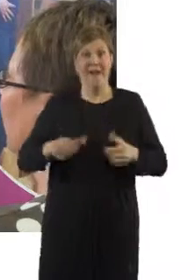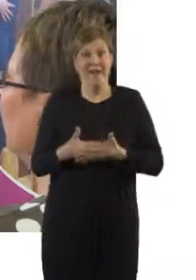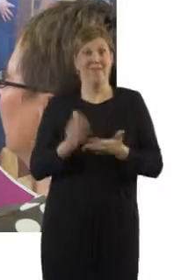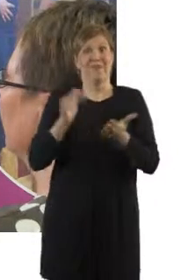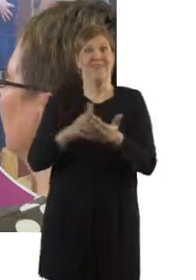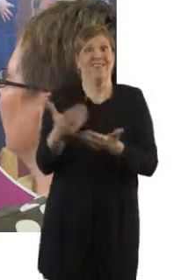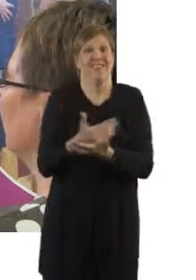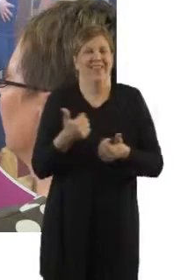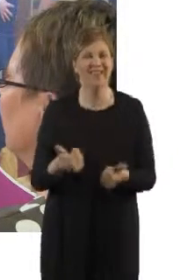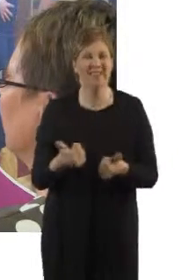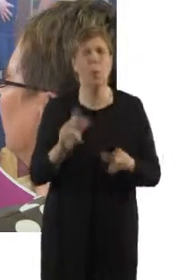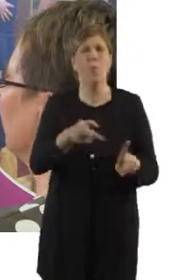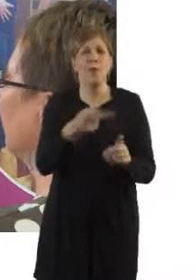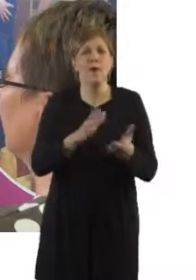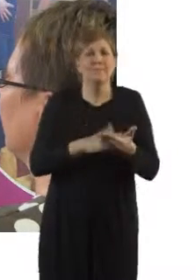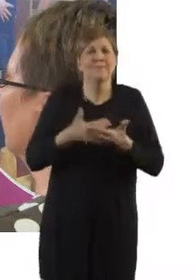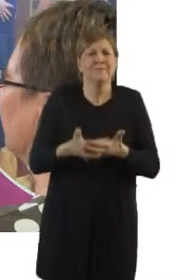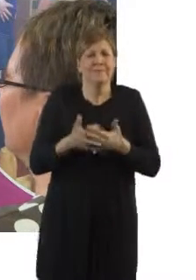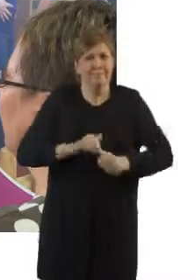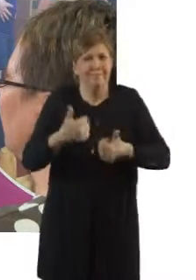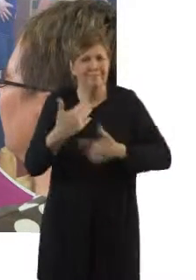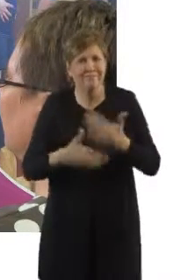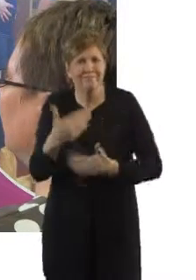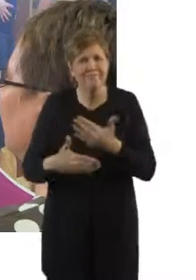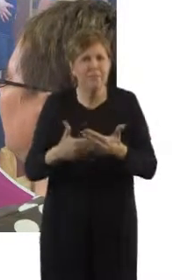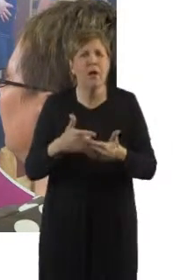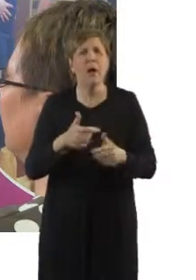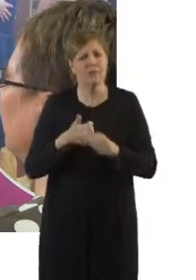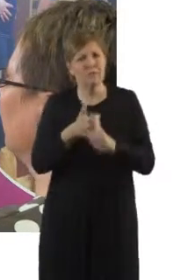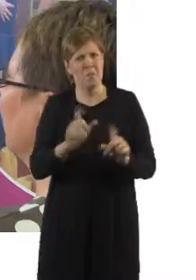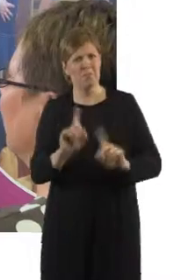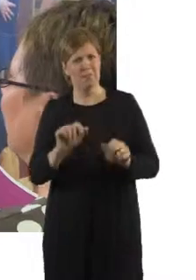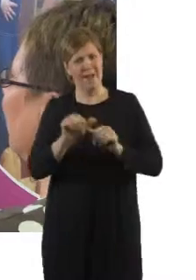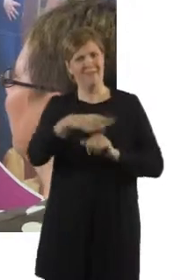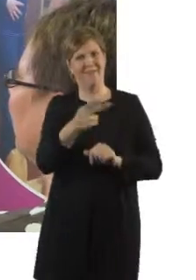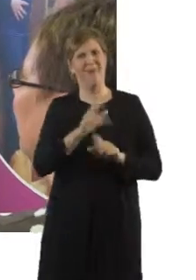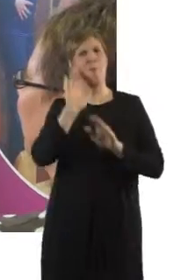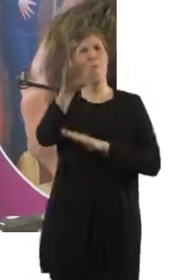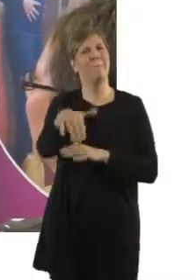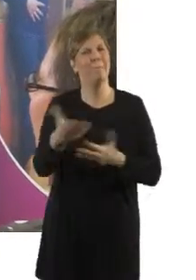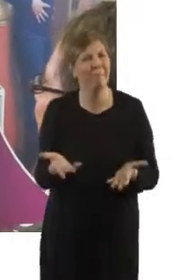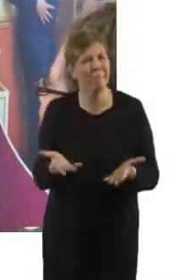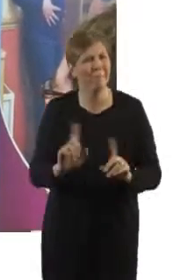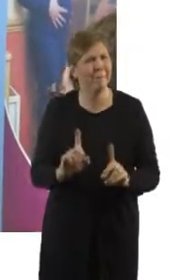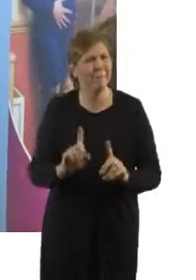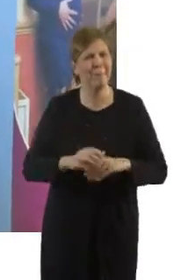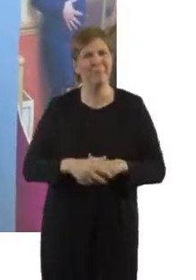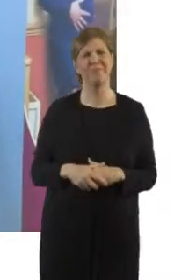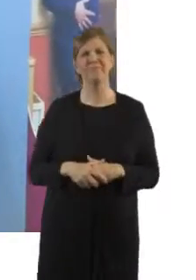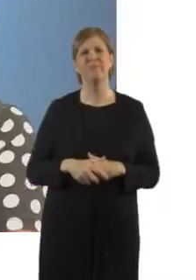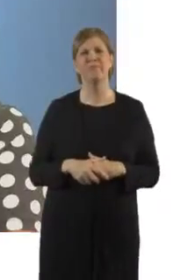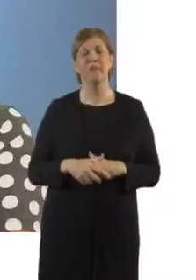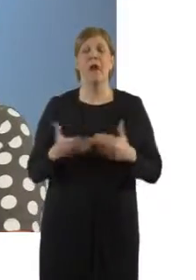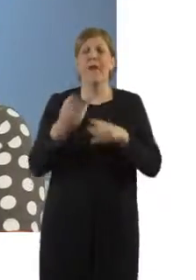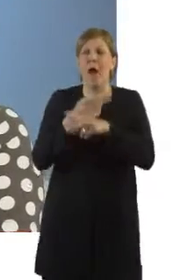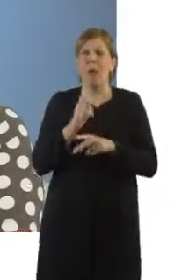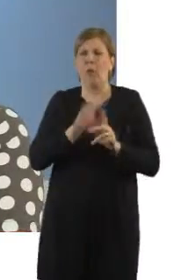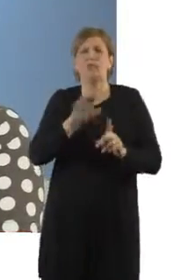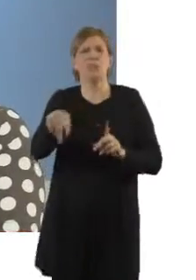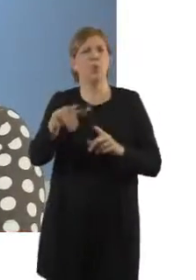So, baby has arrived safely and both mum and the newborn are doing well. What support is available when mum and baby go home? Care